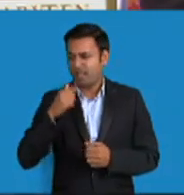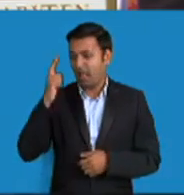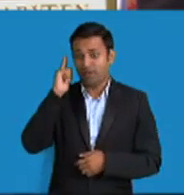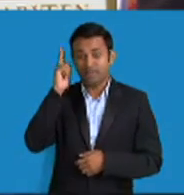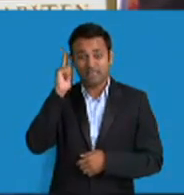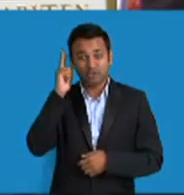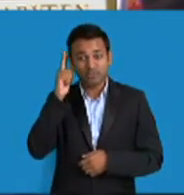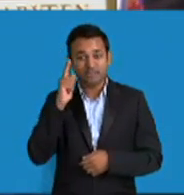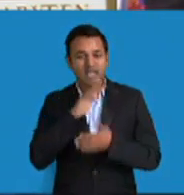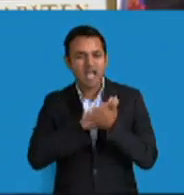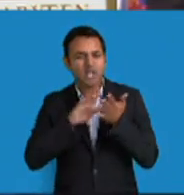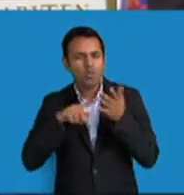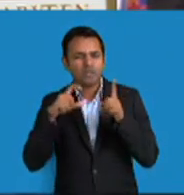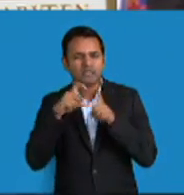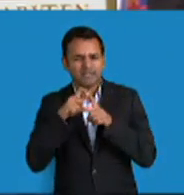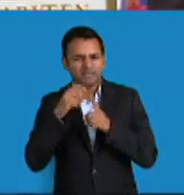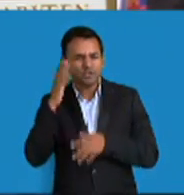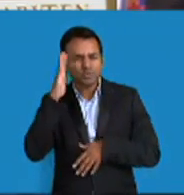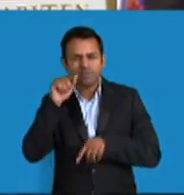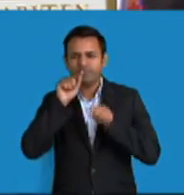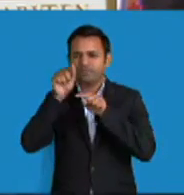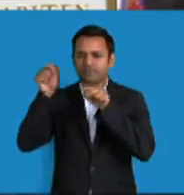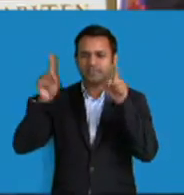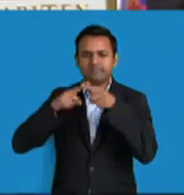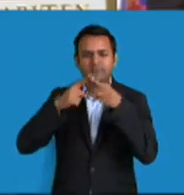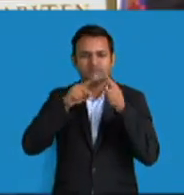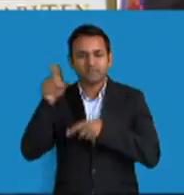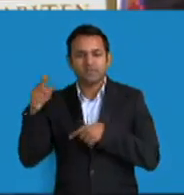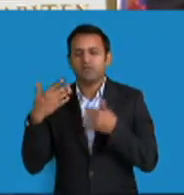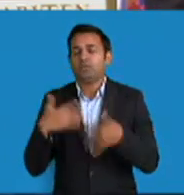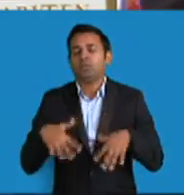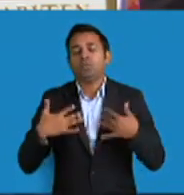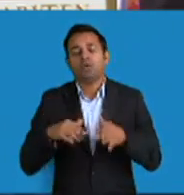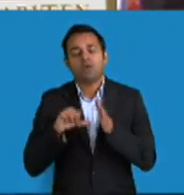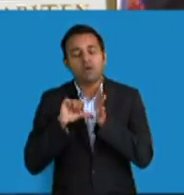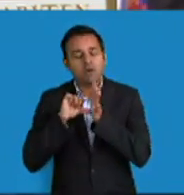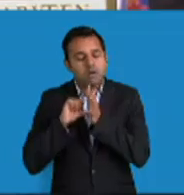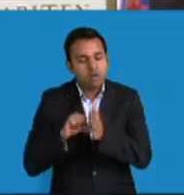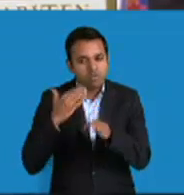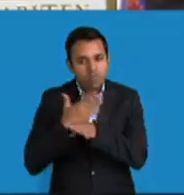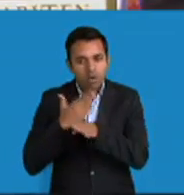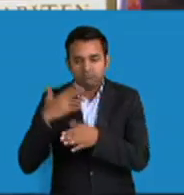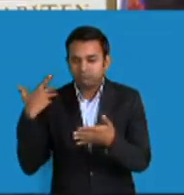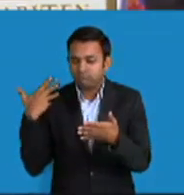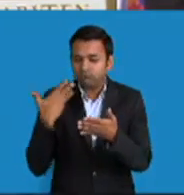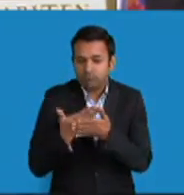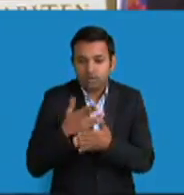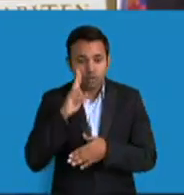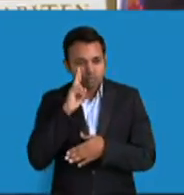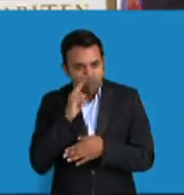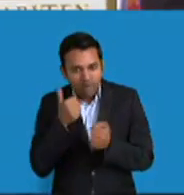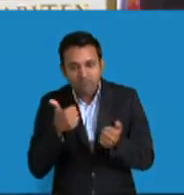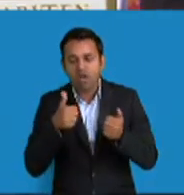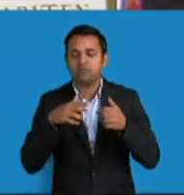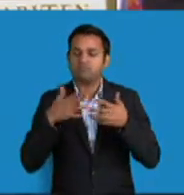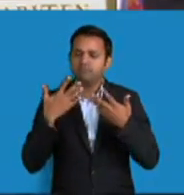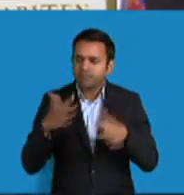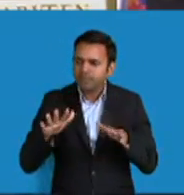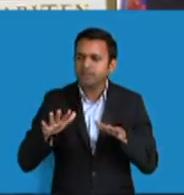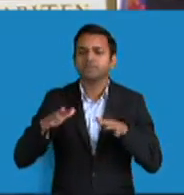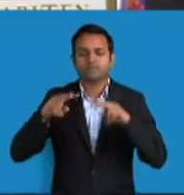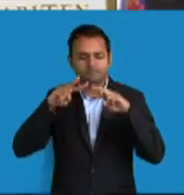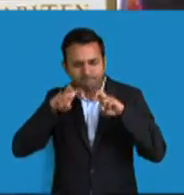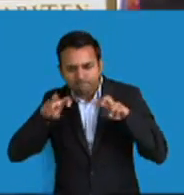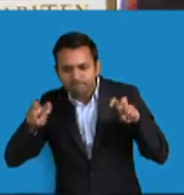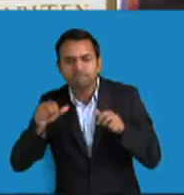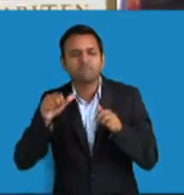hard following the reforms that we implemented. Particularly, Madam Speaker, last year, after